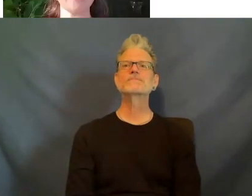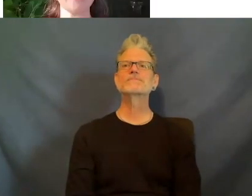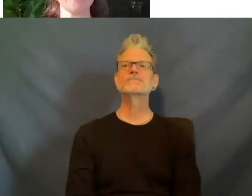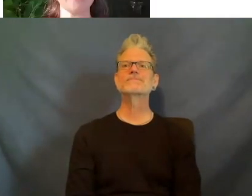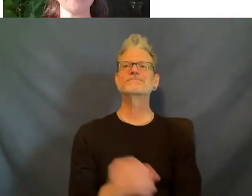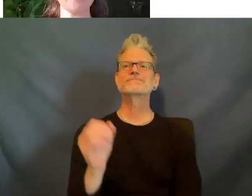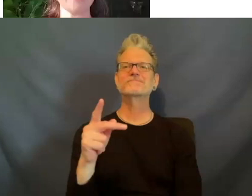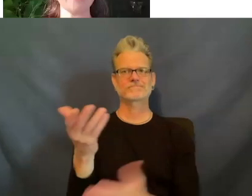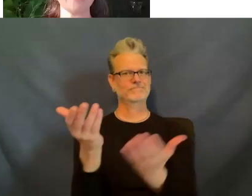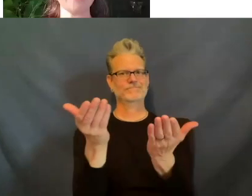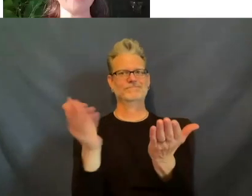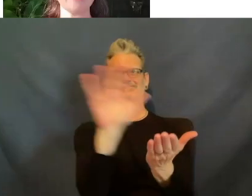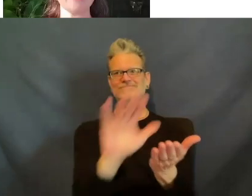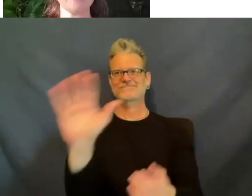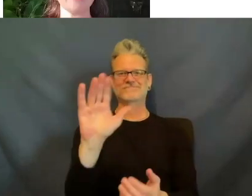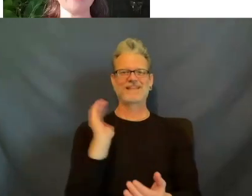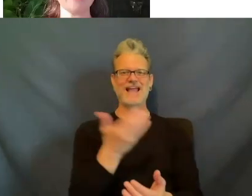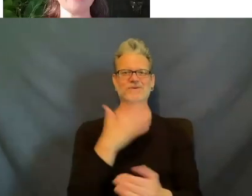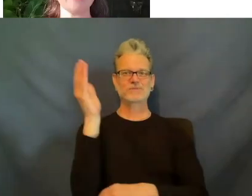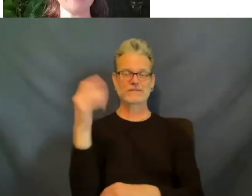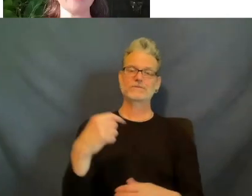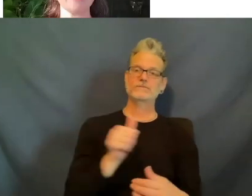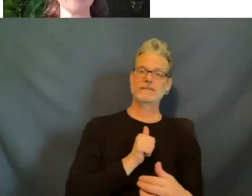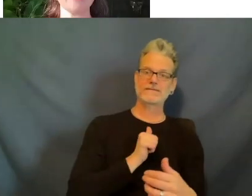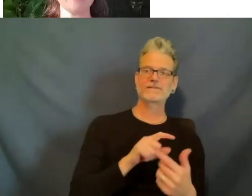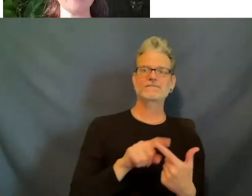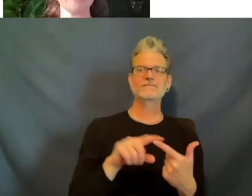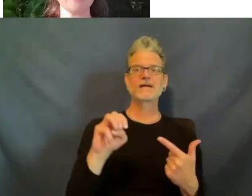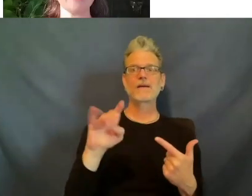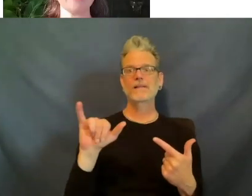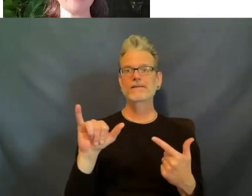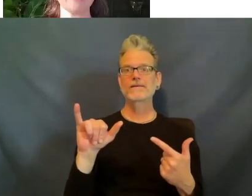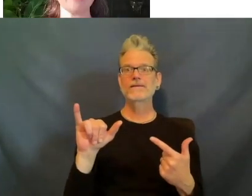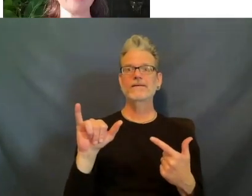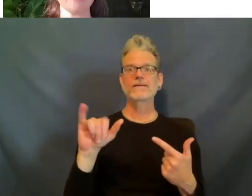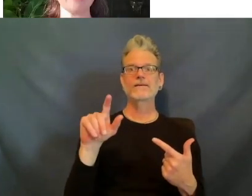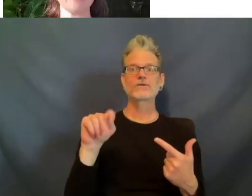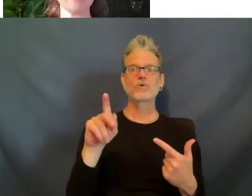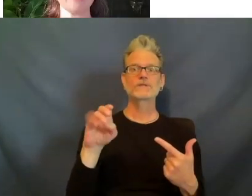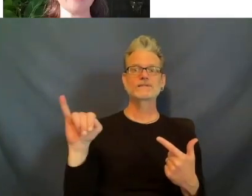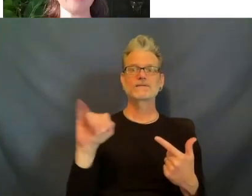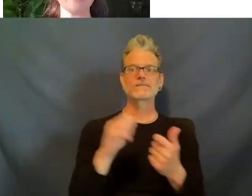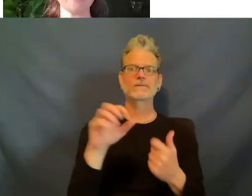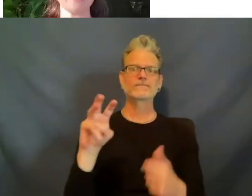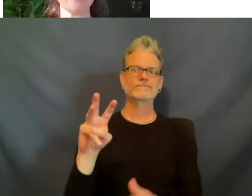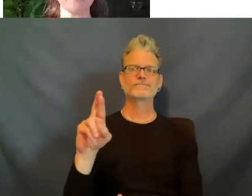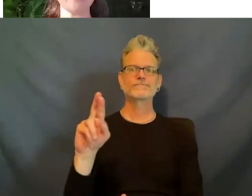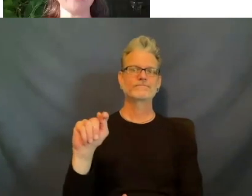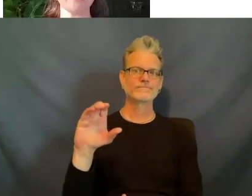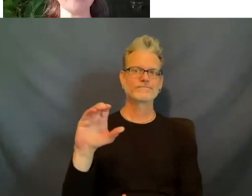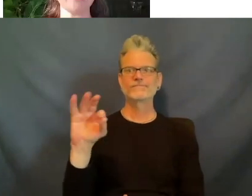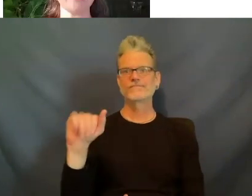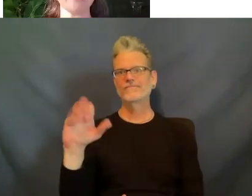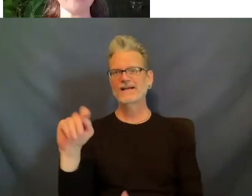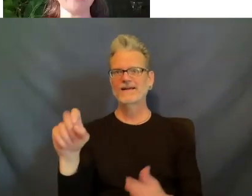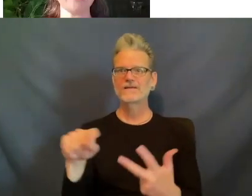Alrighty, so for our presenters today, we'll have myself, Emily Troisi with the Watershed Research and Training Center and FactNet, and